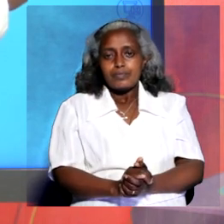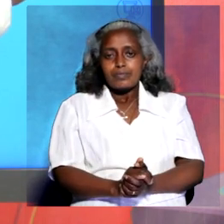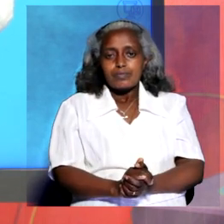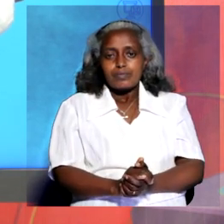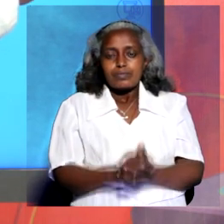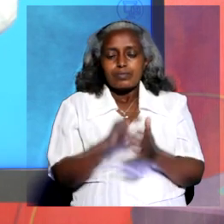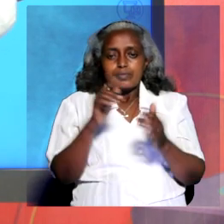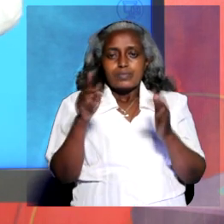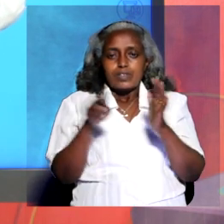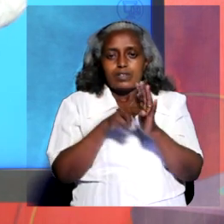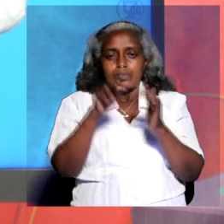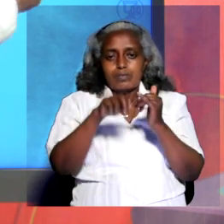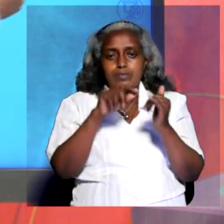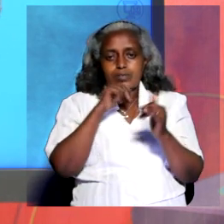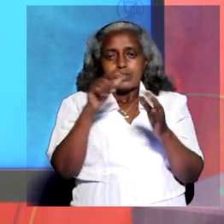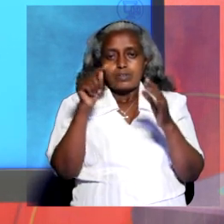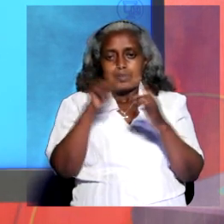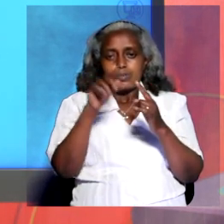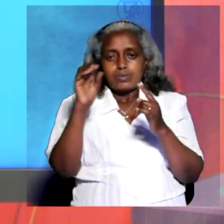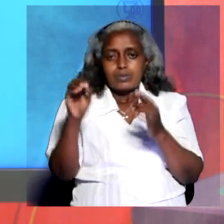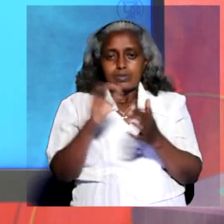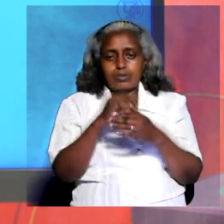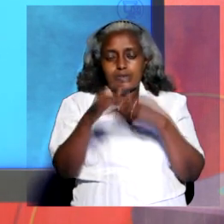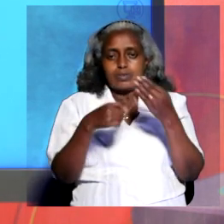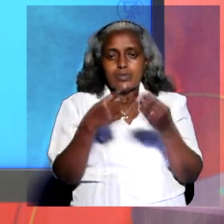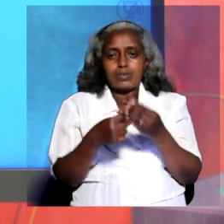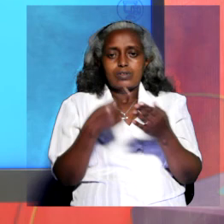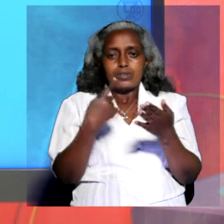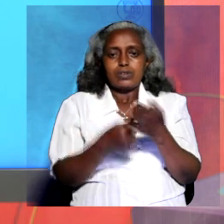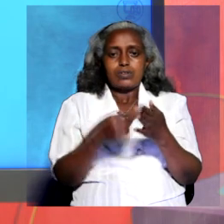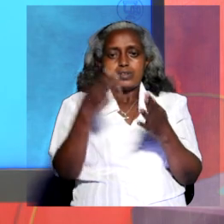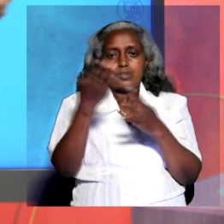Negative infinity up to 0. Therefore,